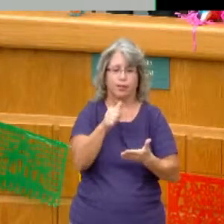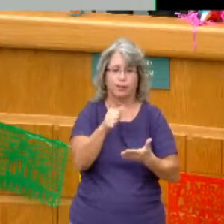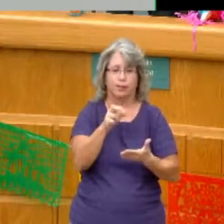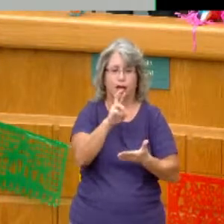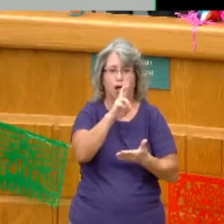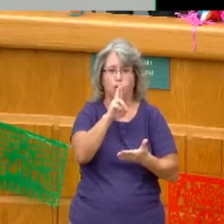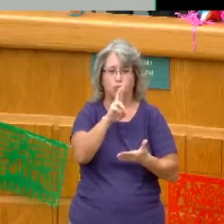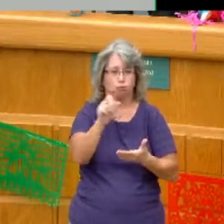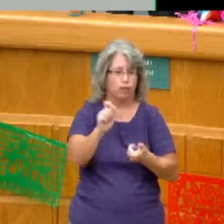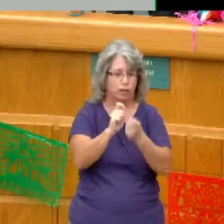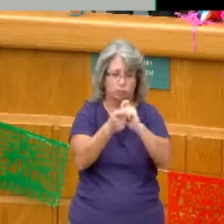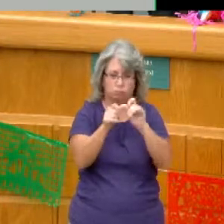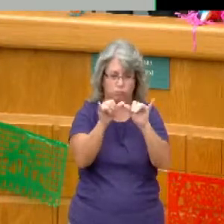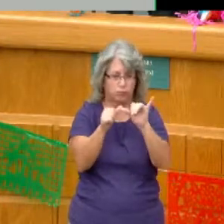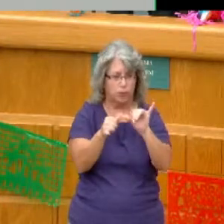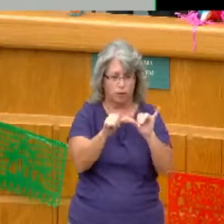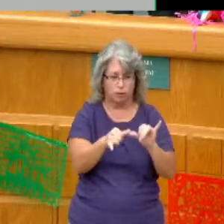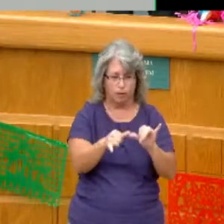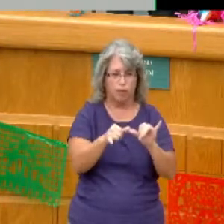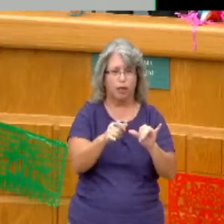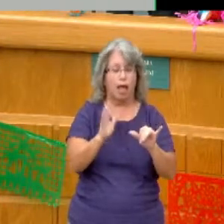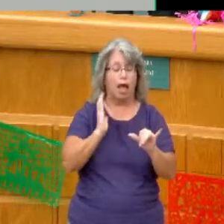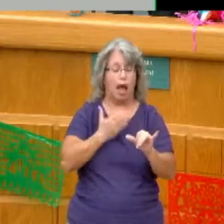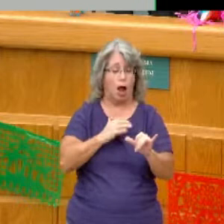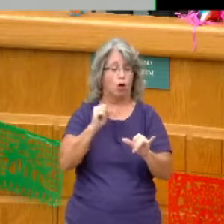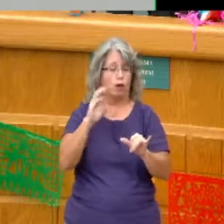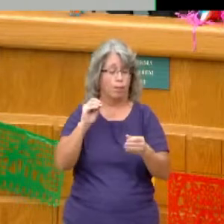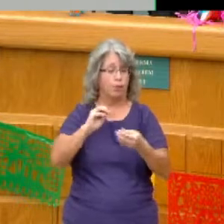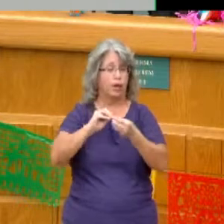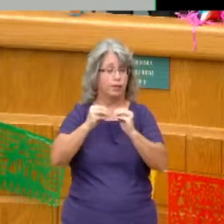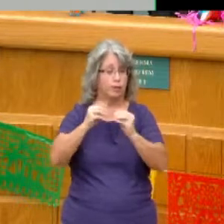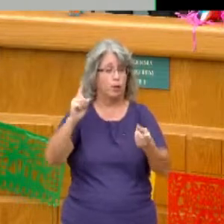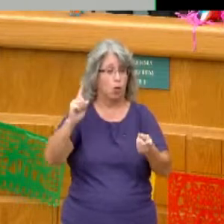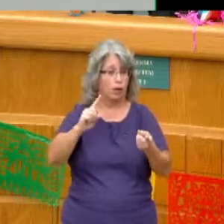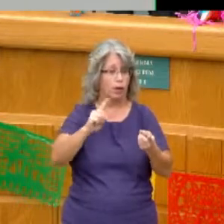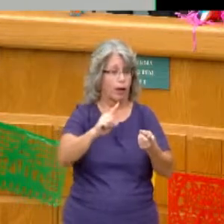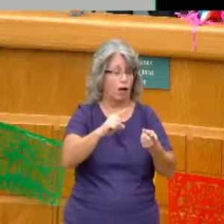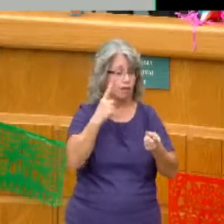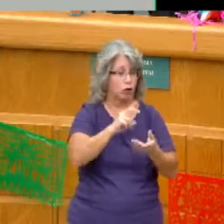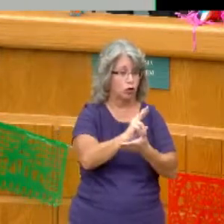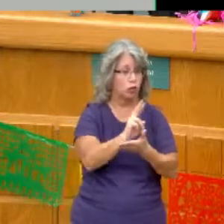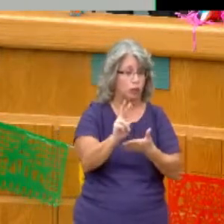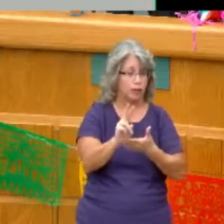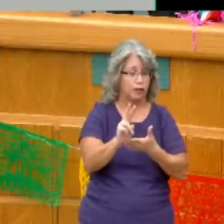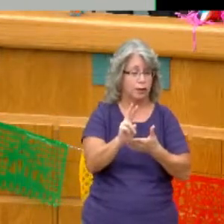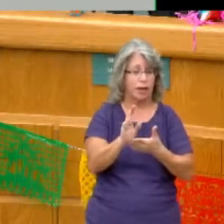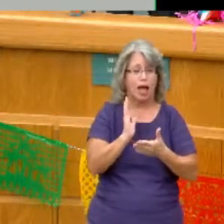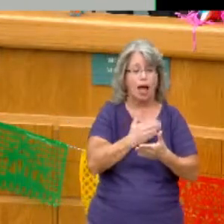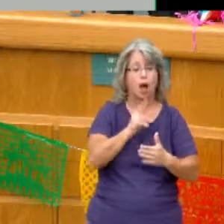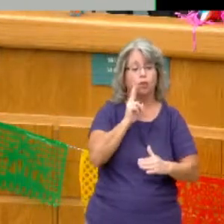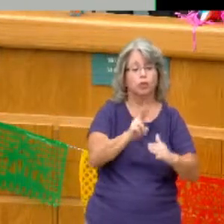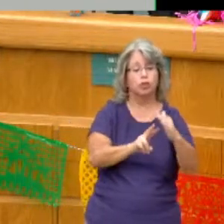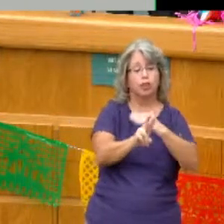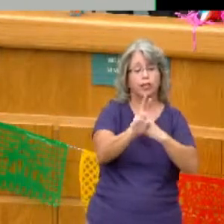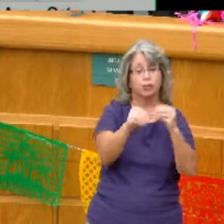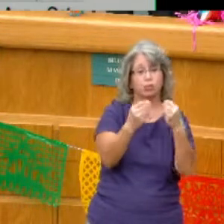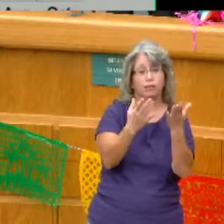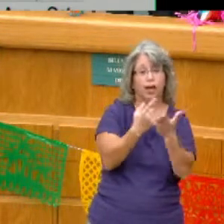So the cases have been declining for 2 weeks, and the projections we gave last week are the same projections that we're going to give this